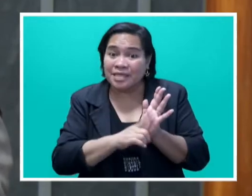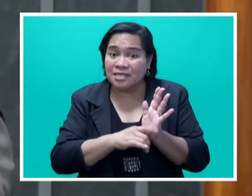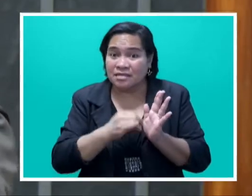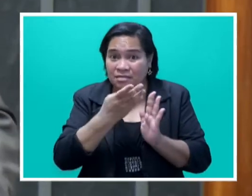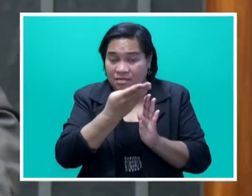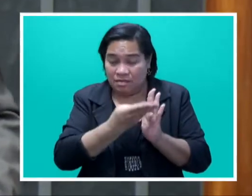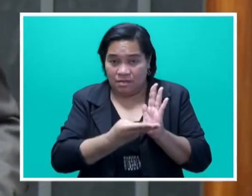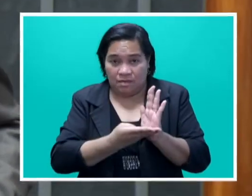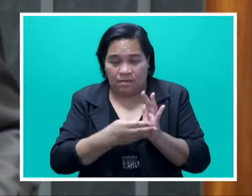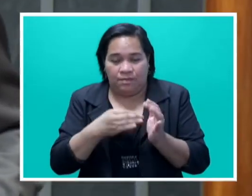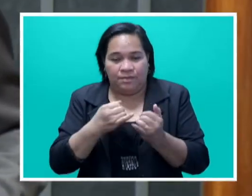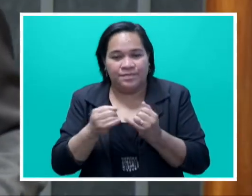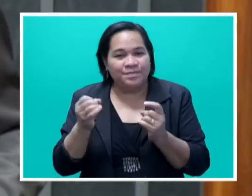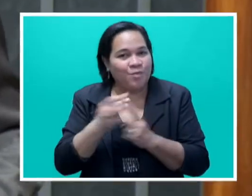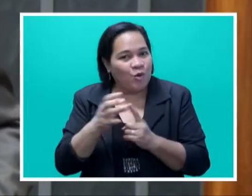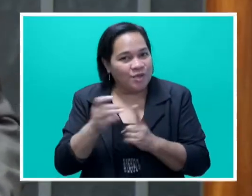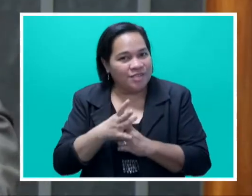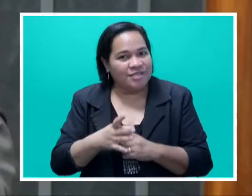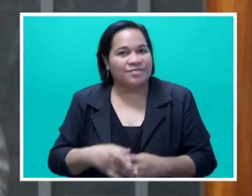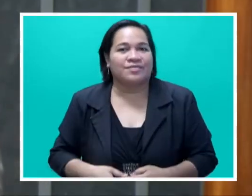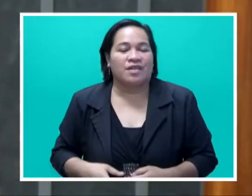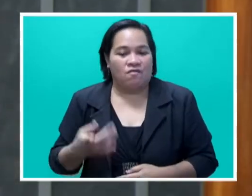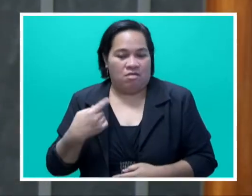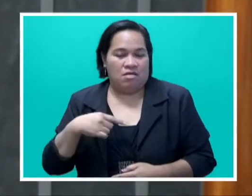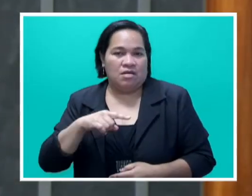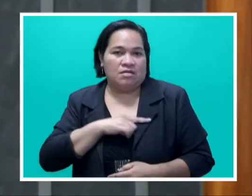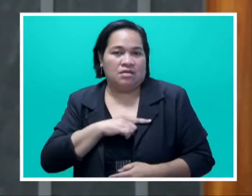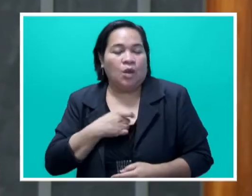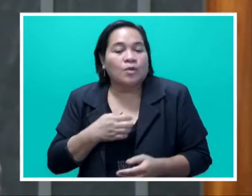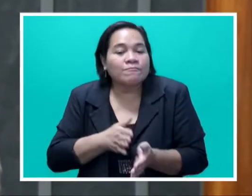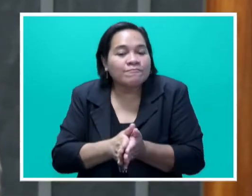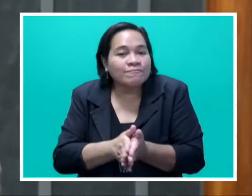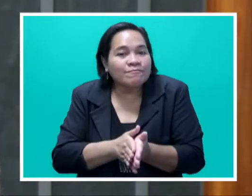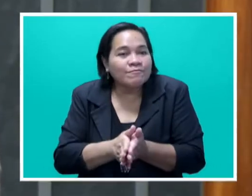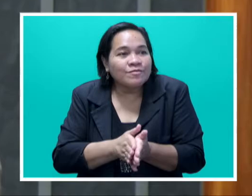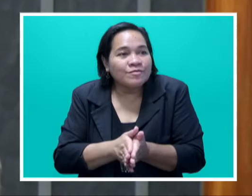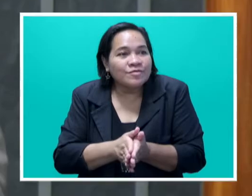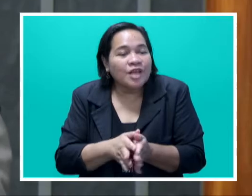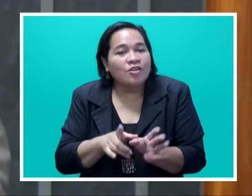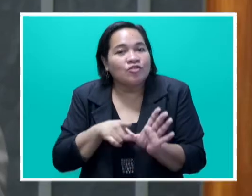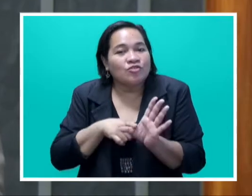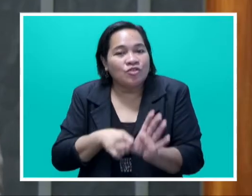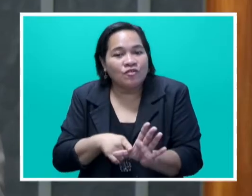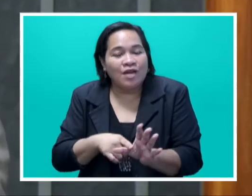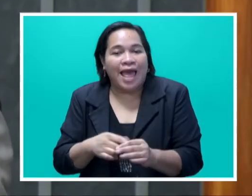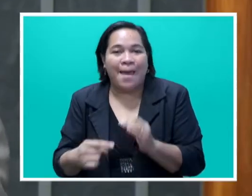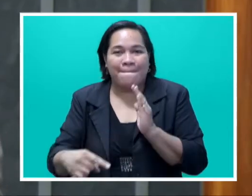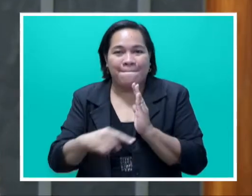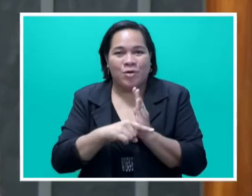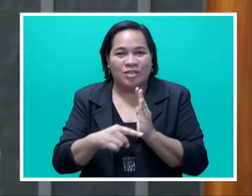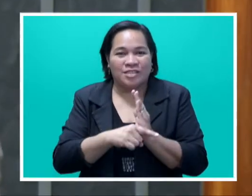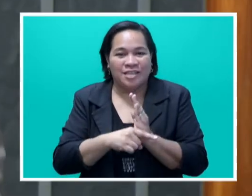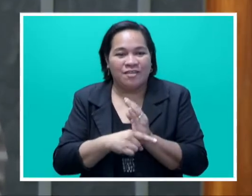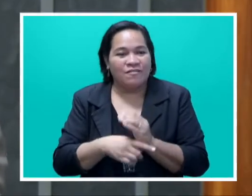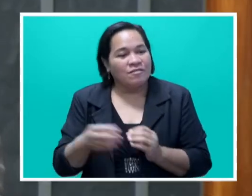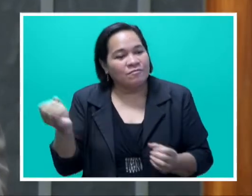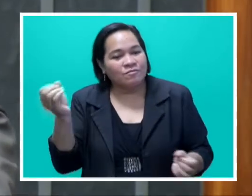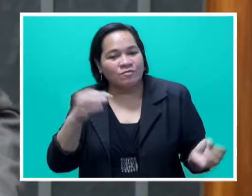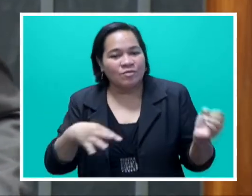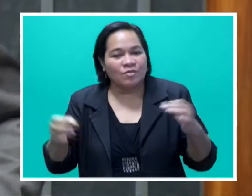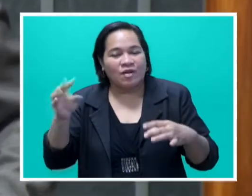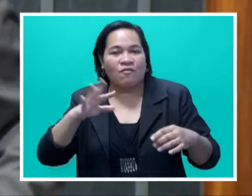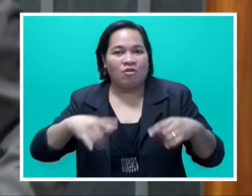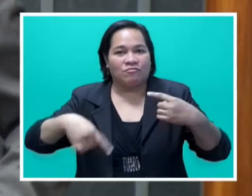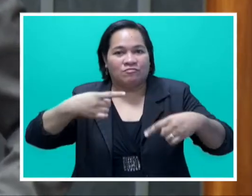to our functioning democracy, and we look forward to a useful and positive input from all into the debate on